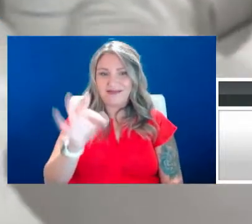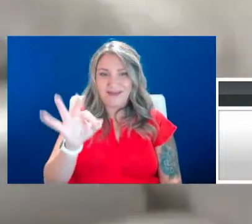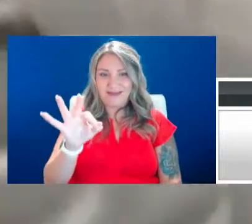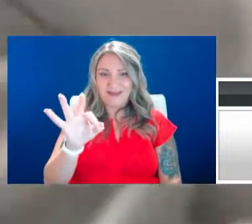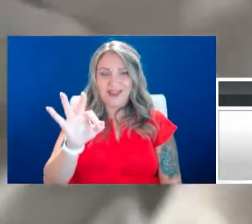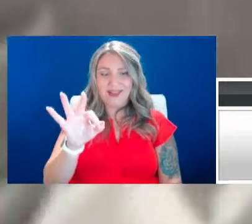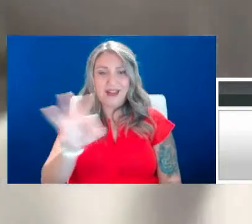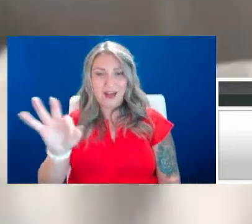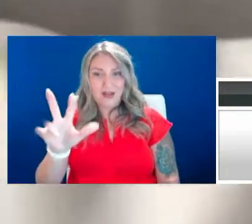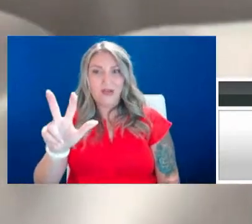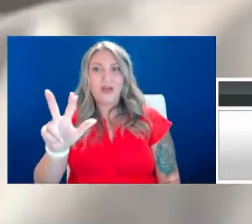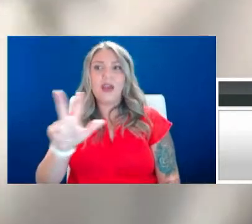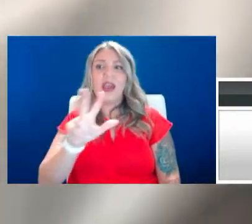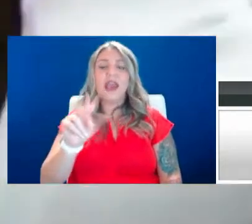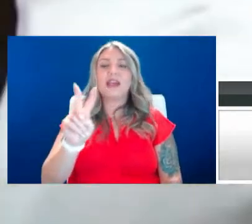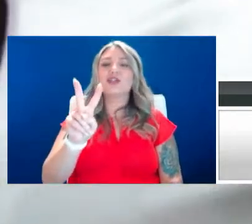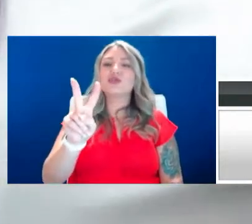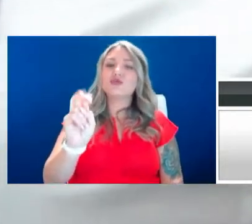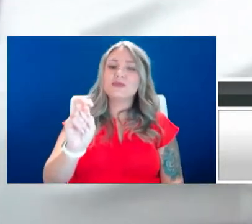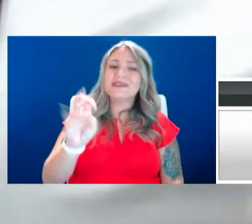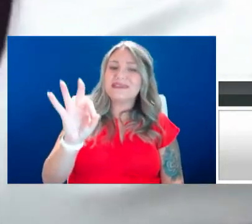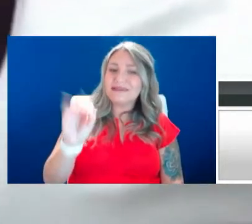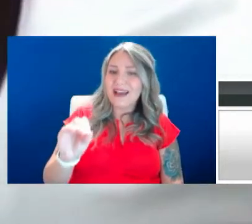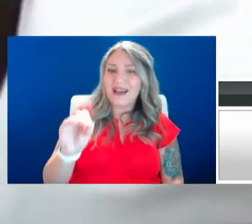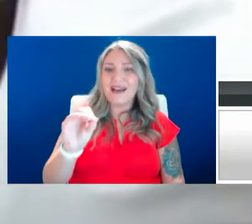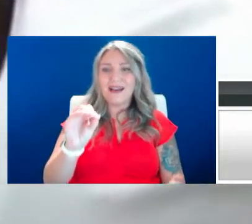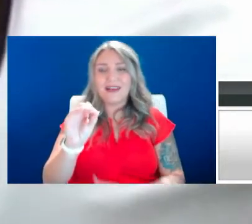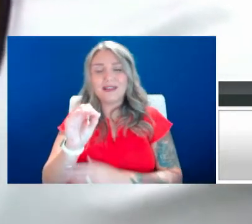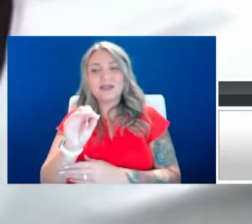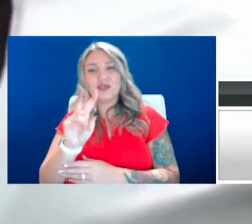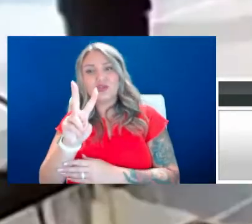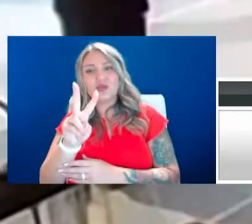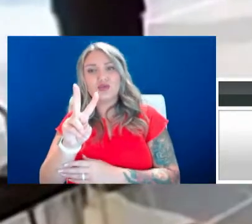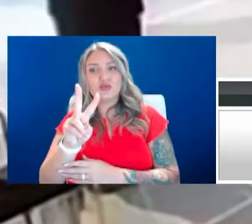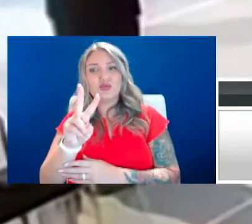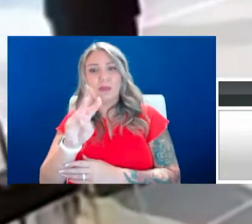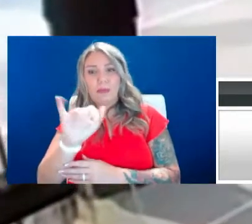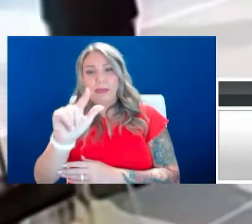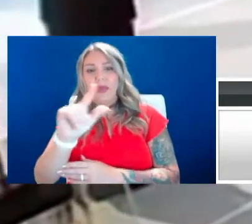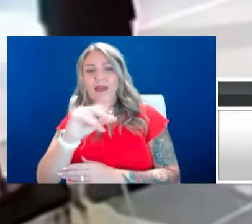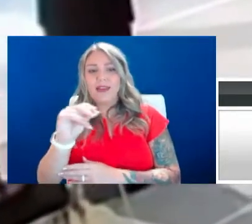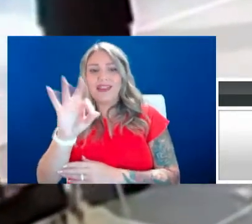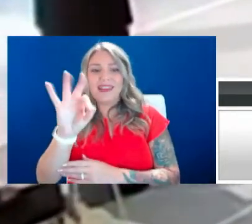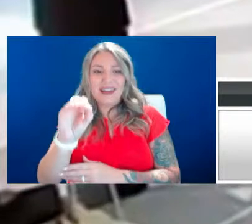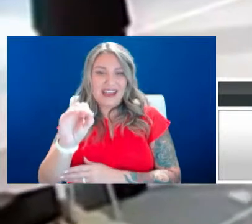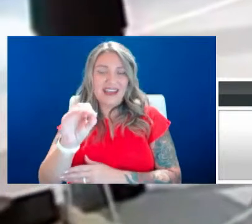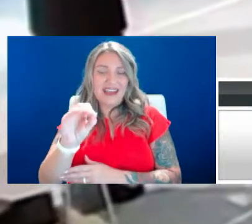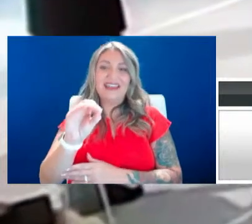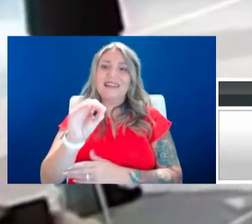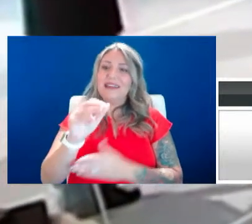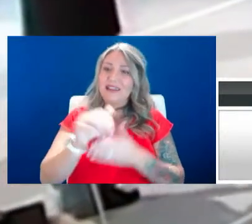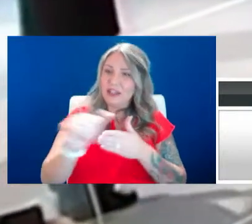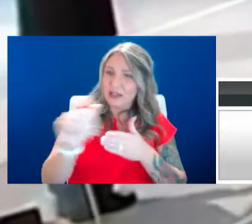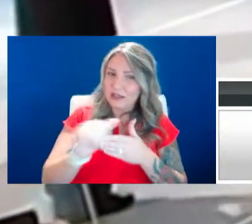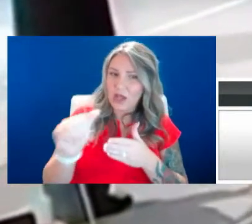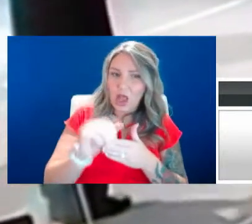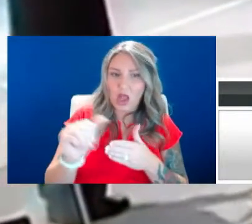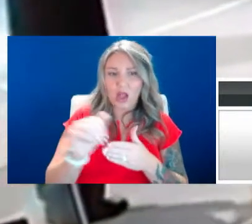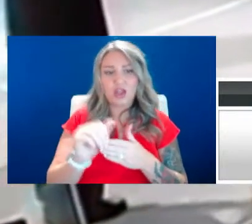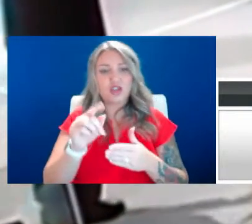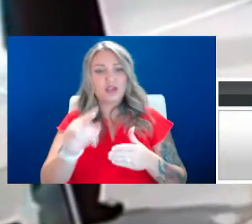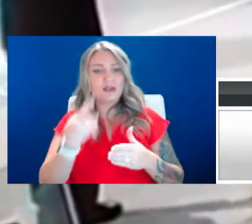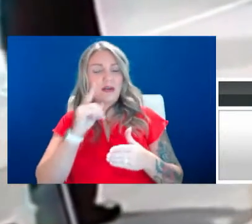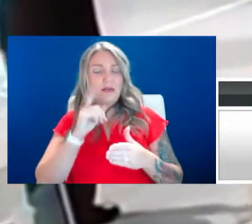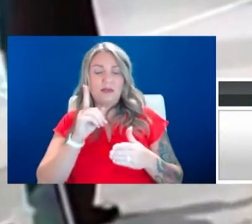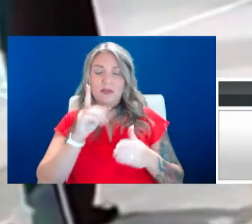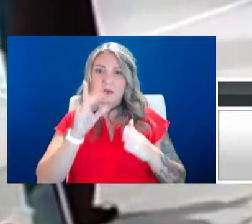million across the country since then. That speech by Coach Valvano, I think, will go down in history as one of the very, very best